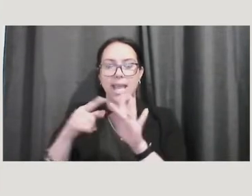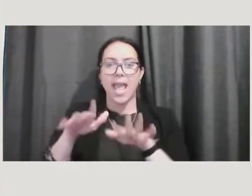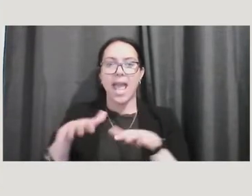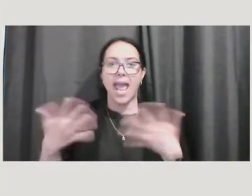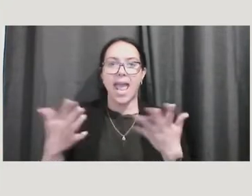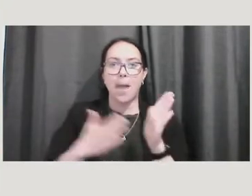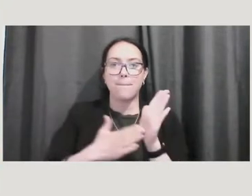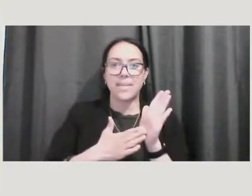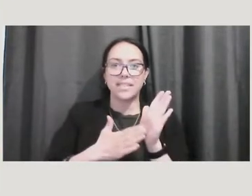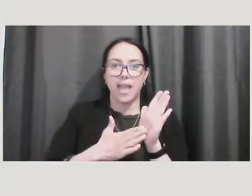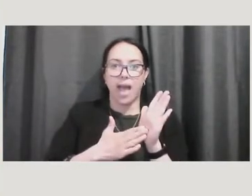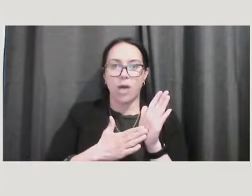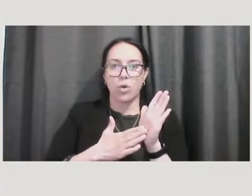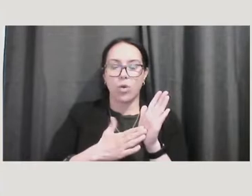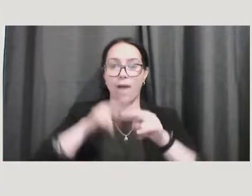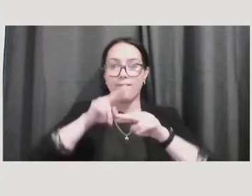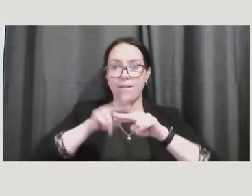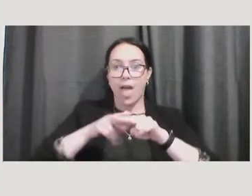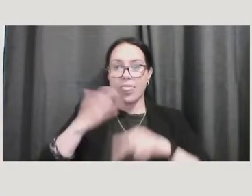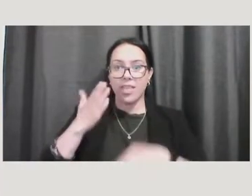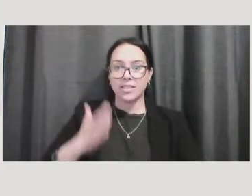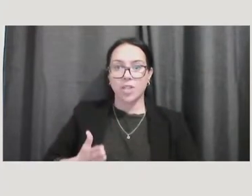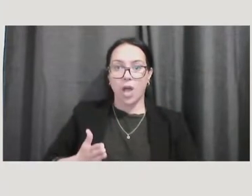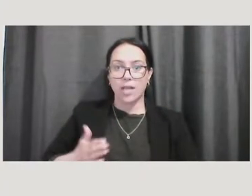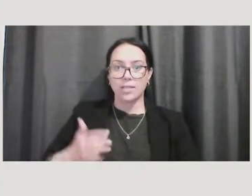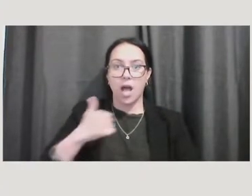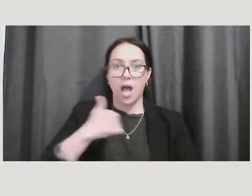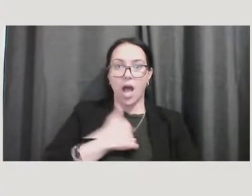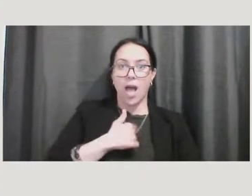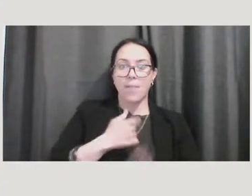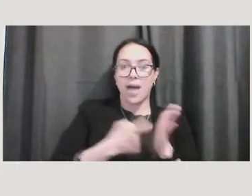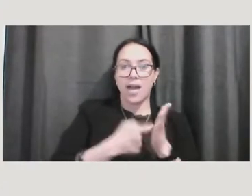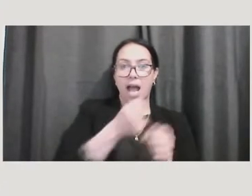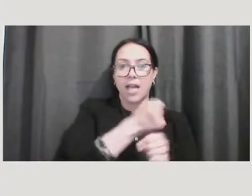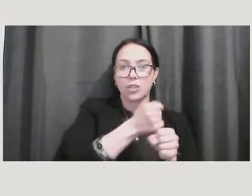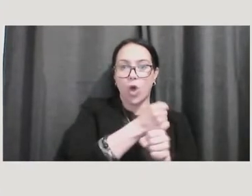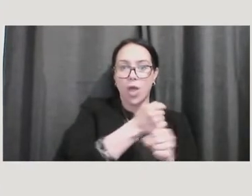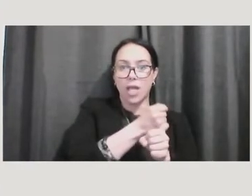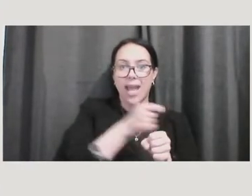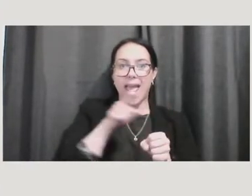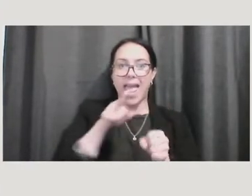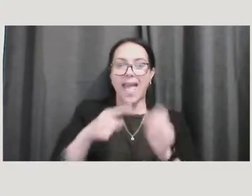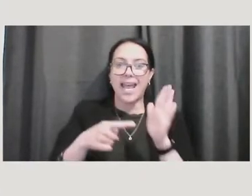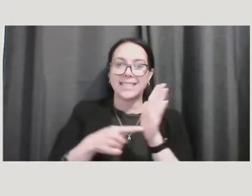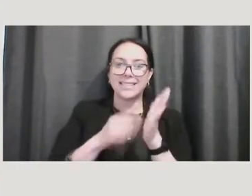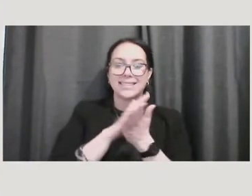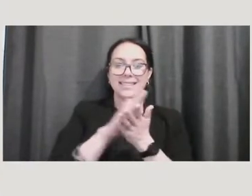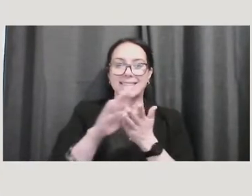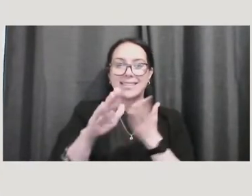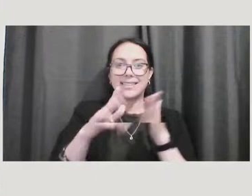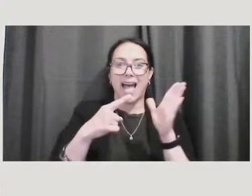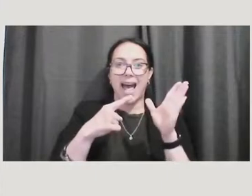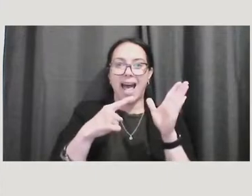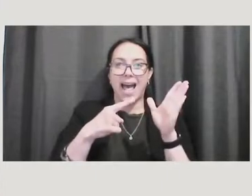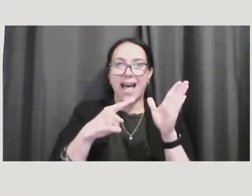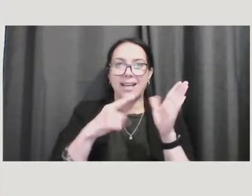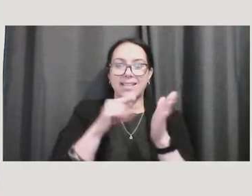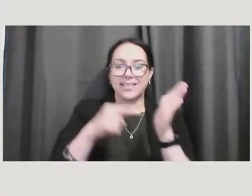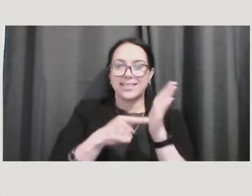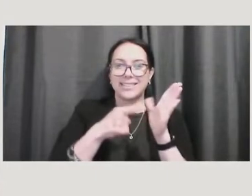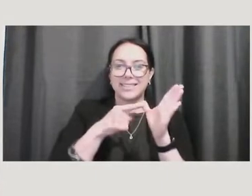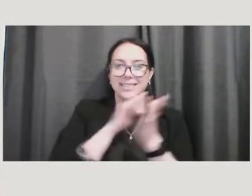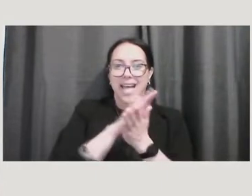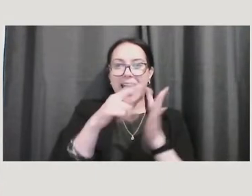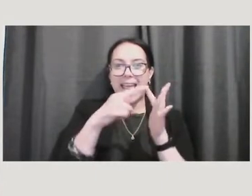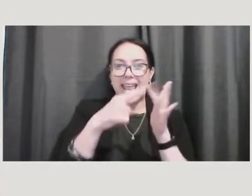on my father's side I am Tahitian so why am I here what is my